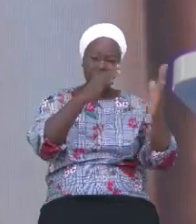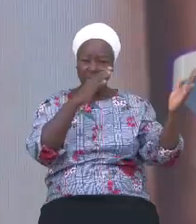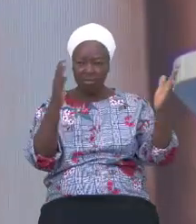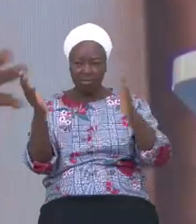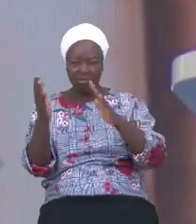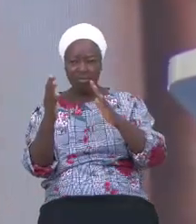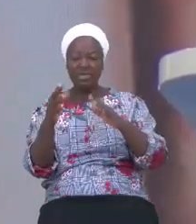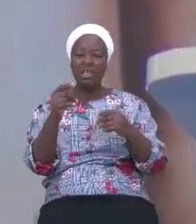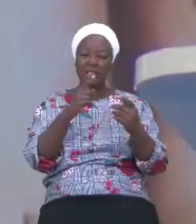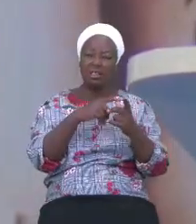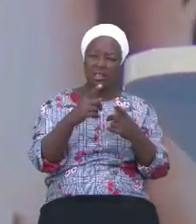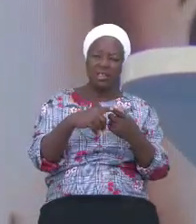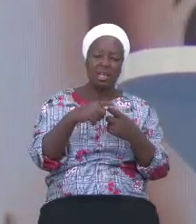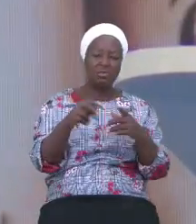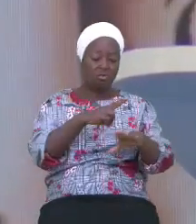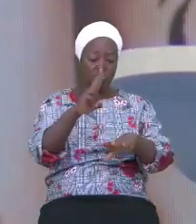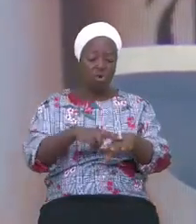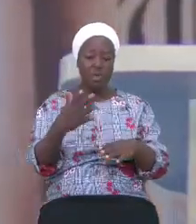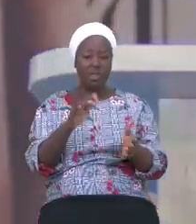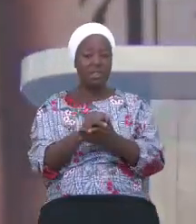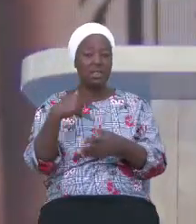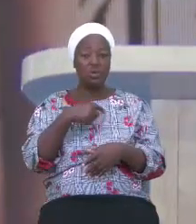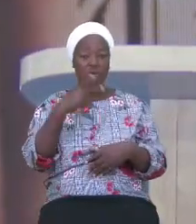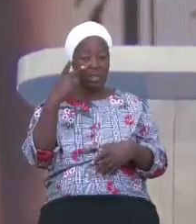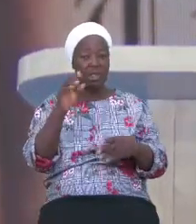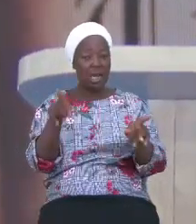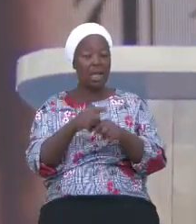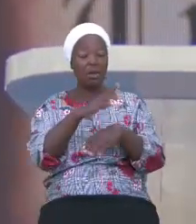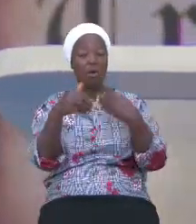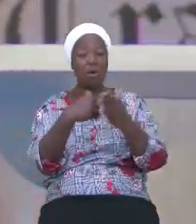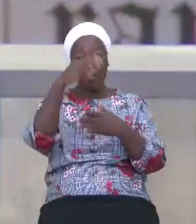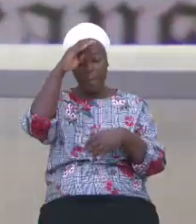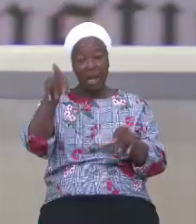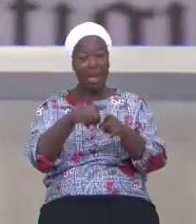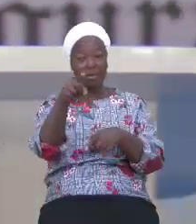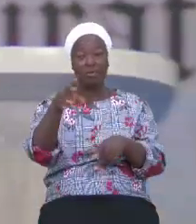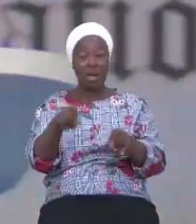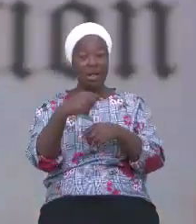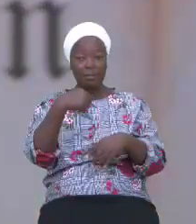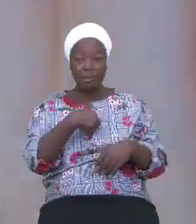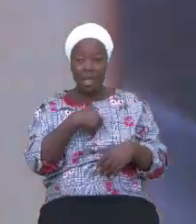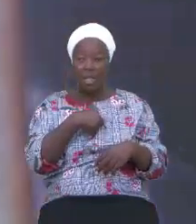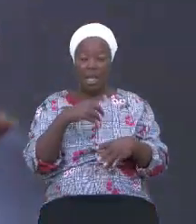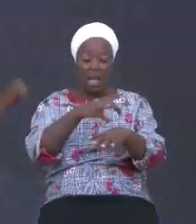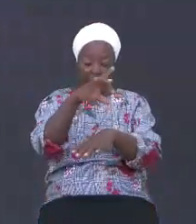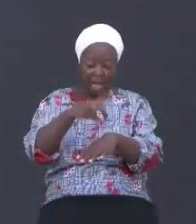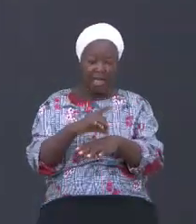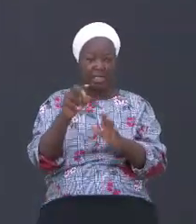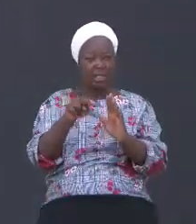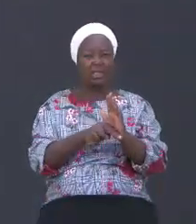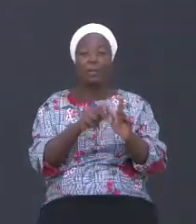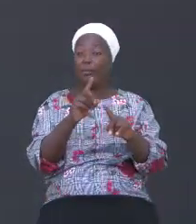like the normal things we see, like all men, like you, like me, earthliness. But